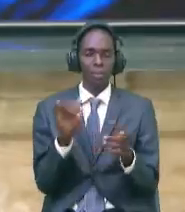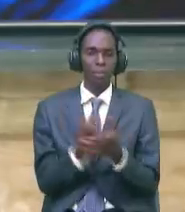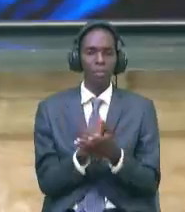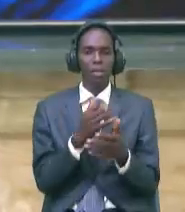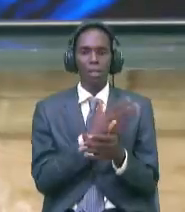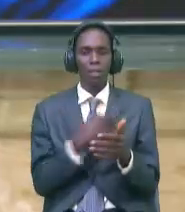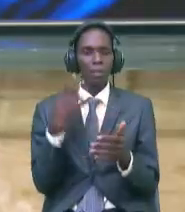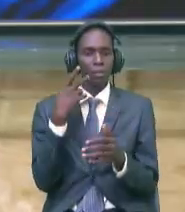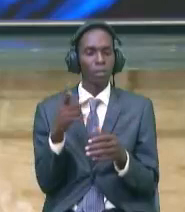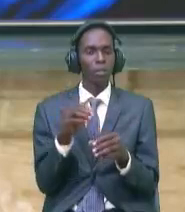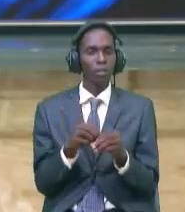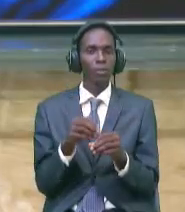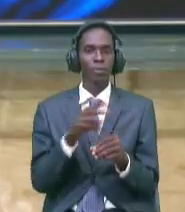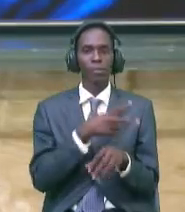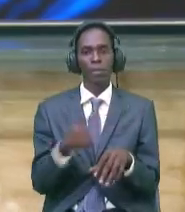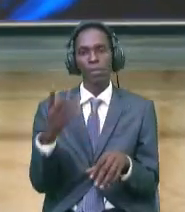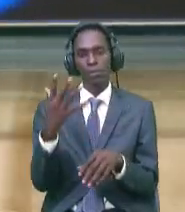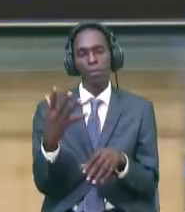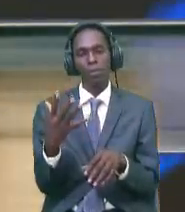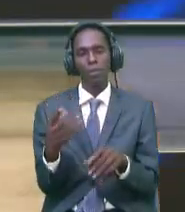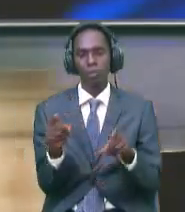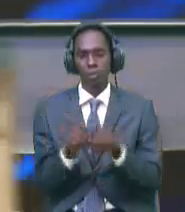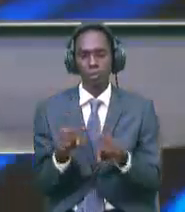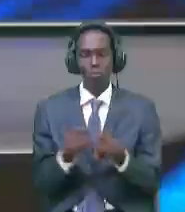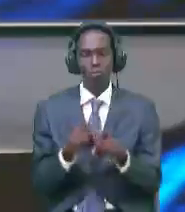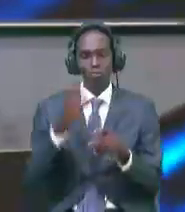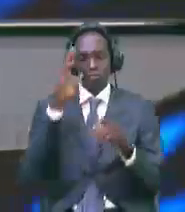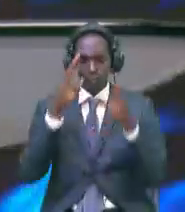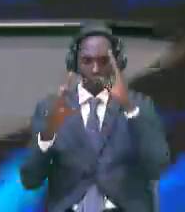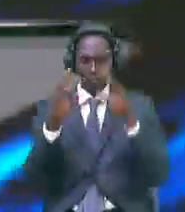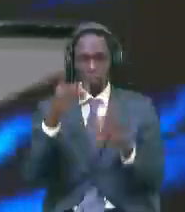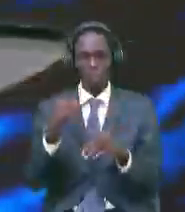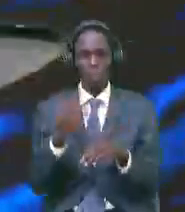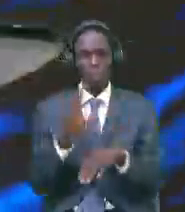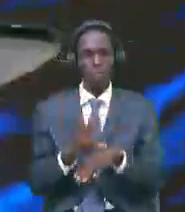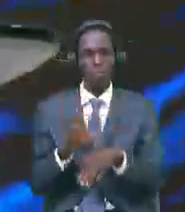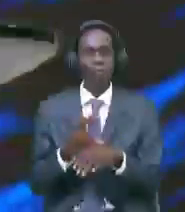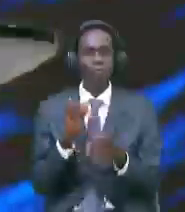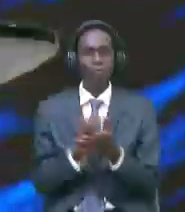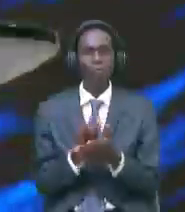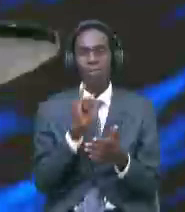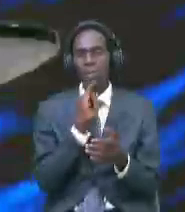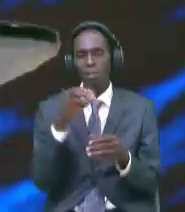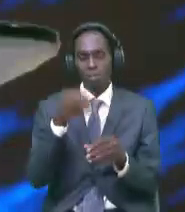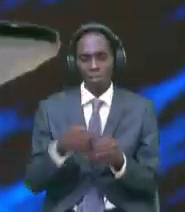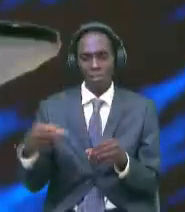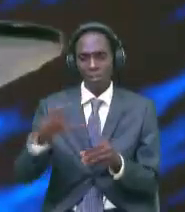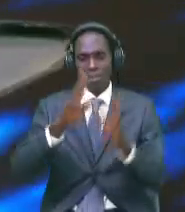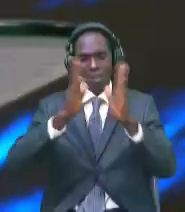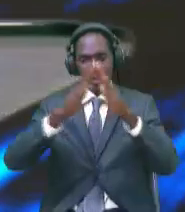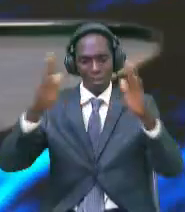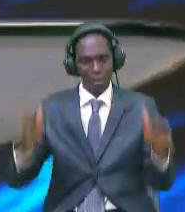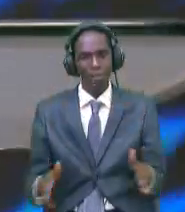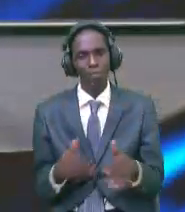in the first part of verse 5, it says, likewise greet the church that is in their house. They didn't